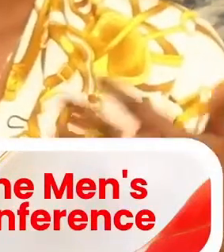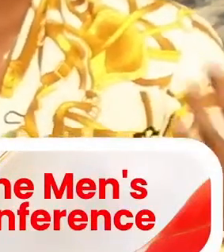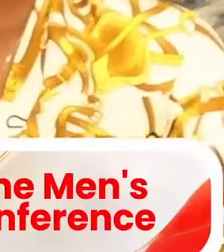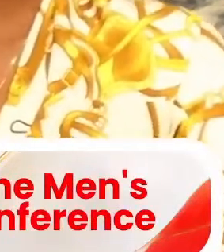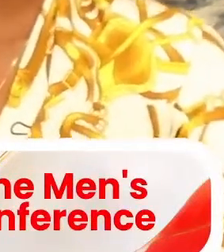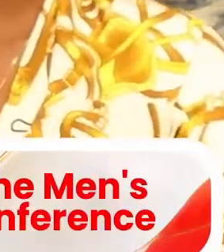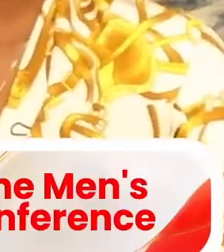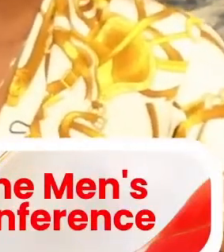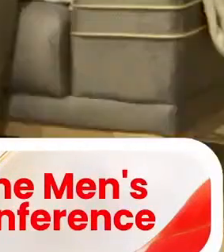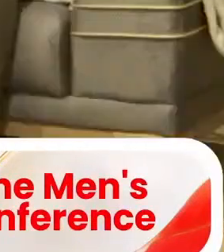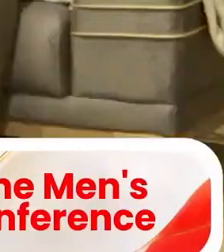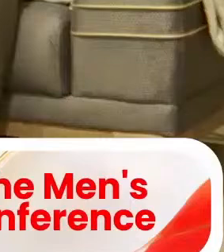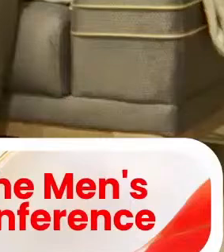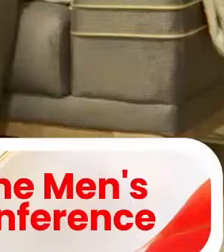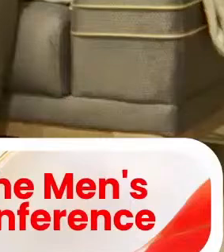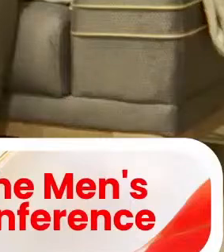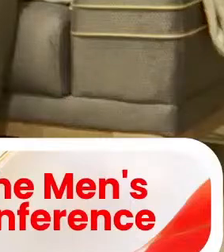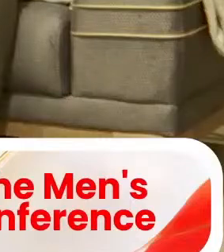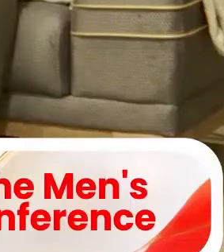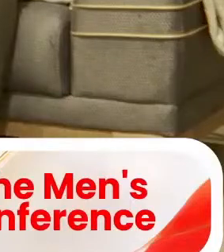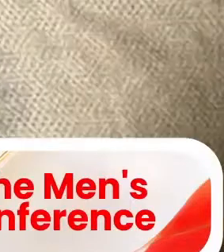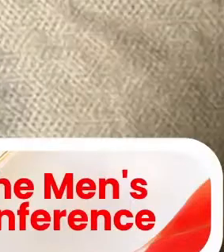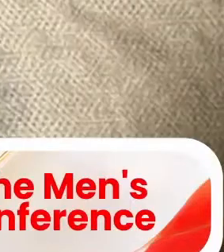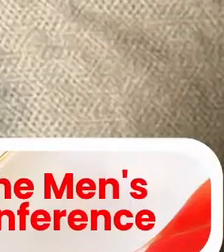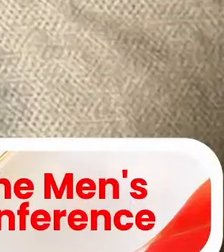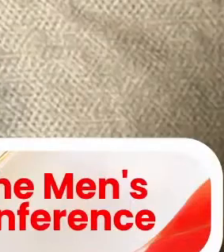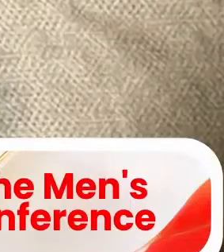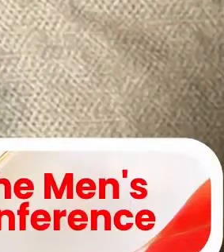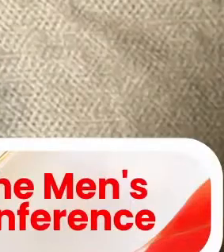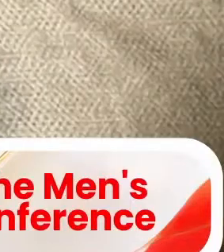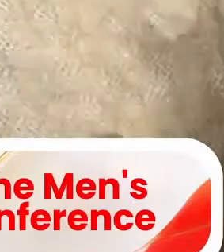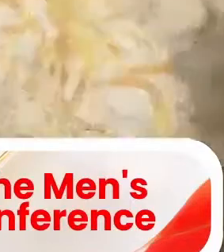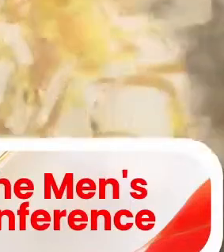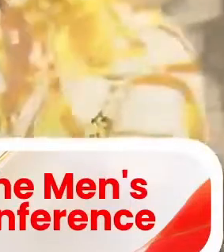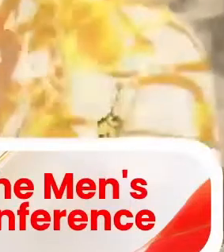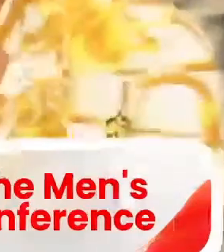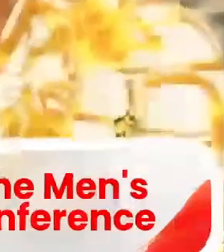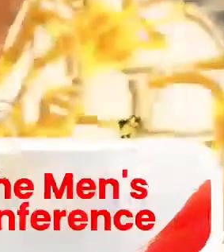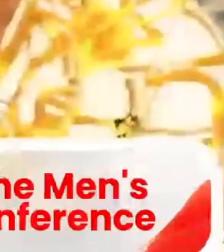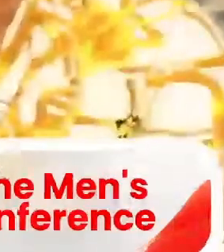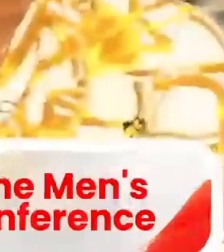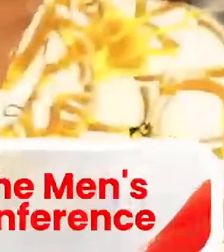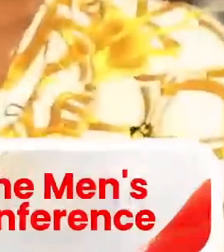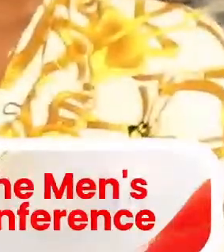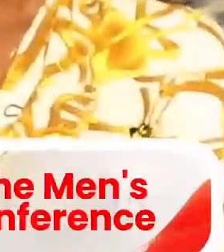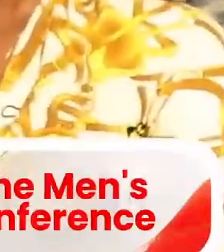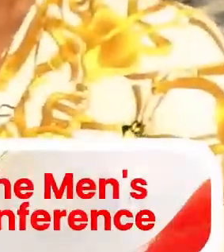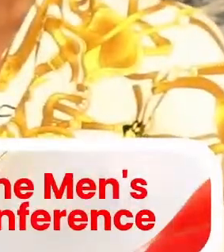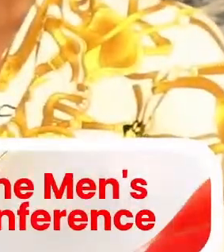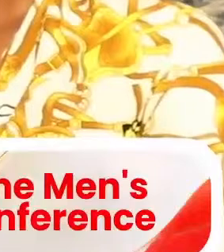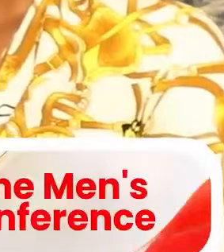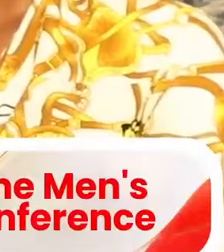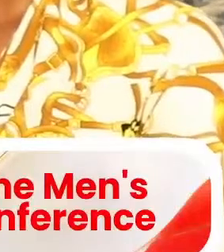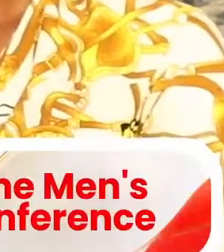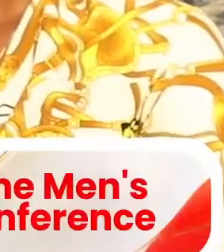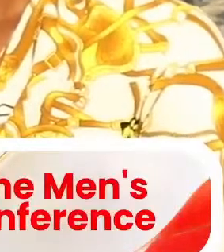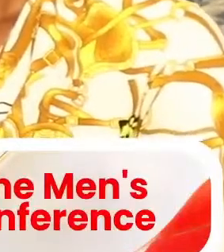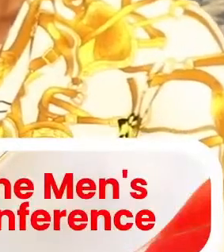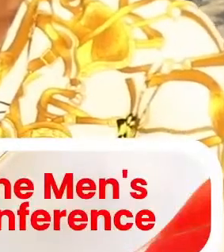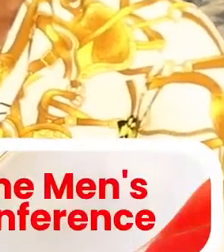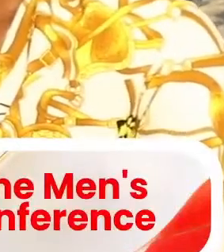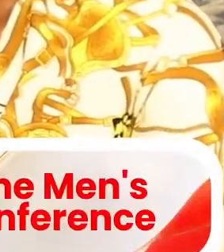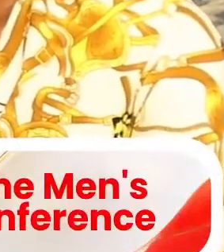a cocktail of diverse ladies to weigh in on various matters. Something I'd love more to see